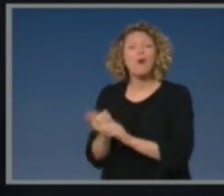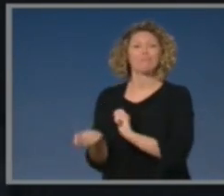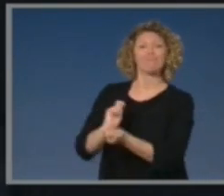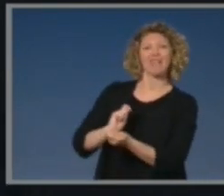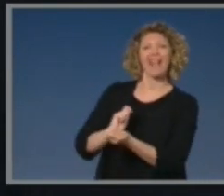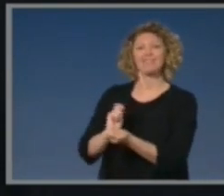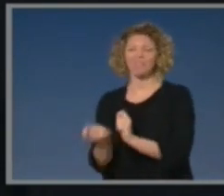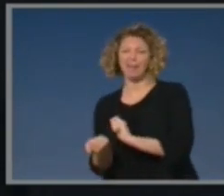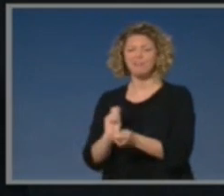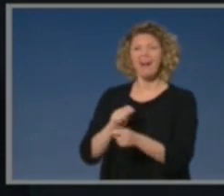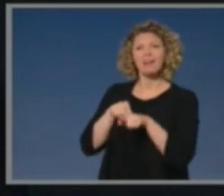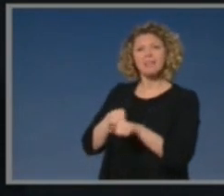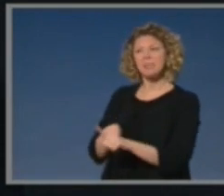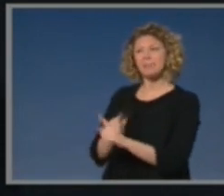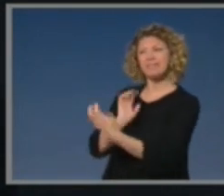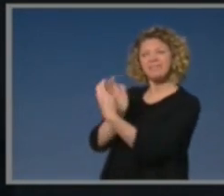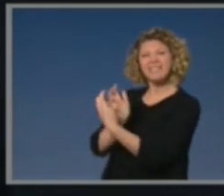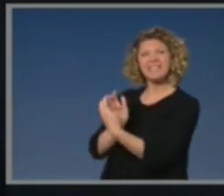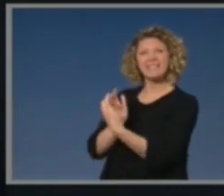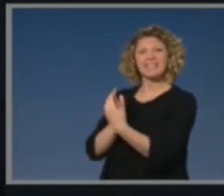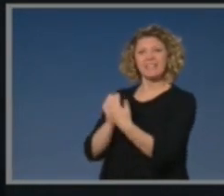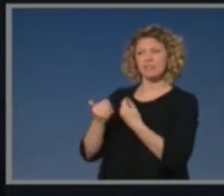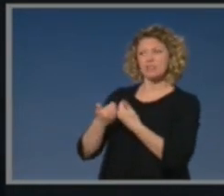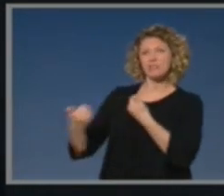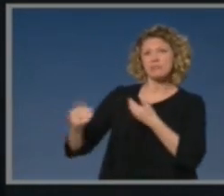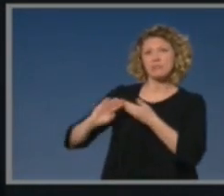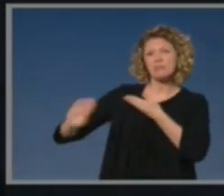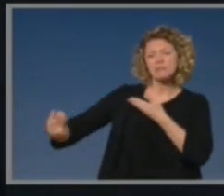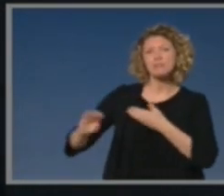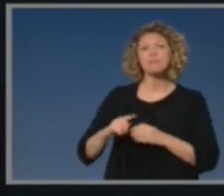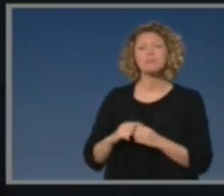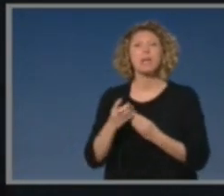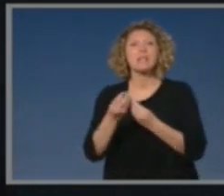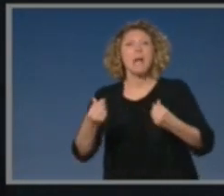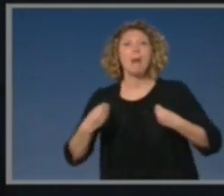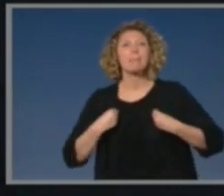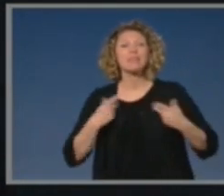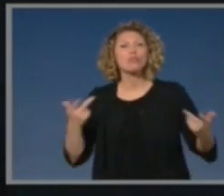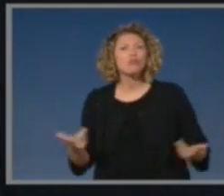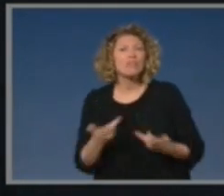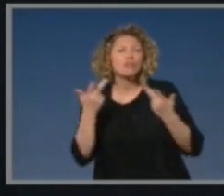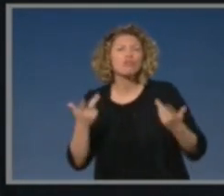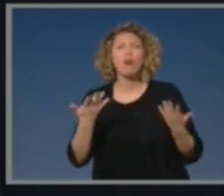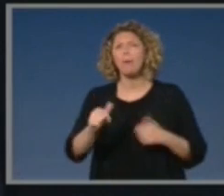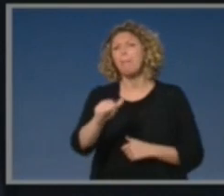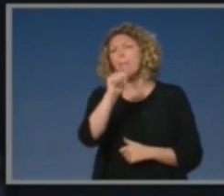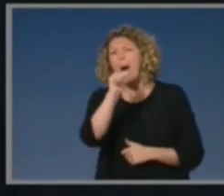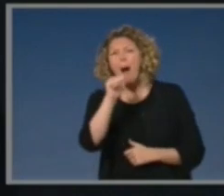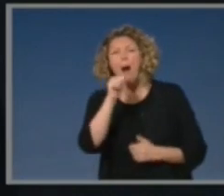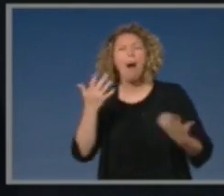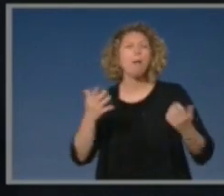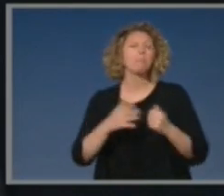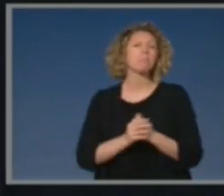that. And there are businesses, particularly in hospitality and restaurants and pubs and